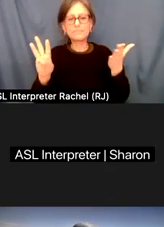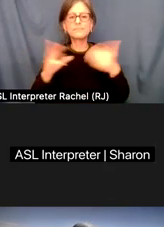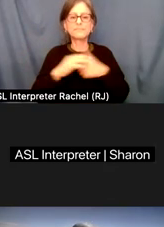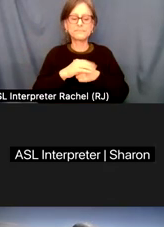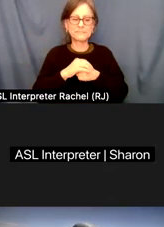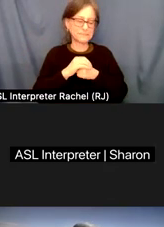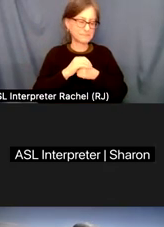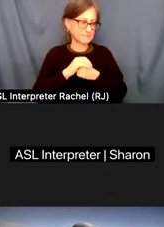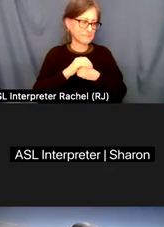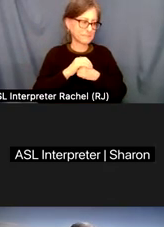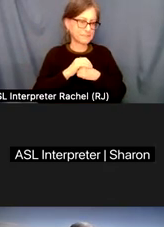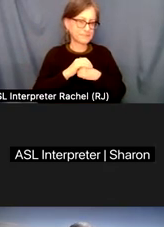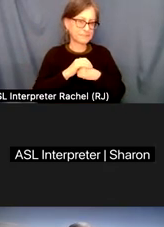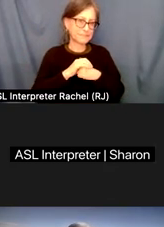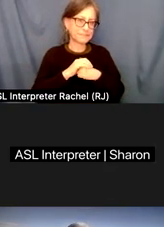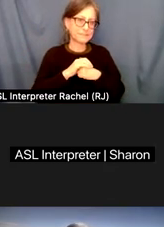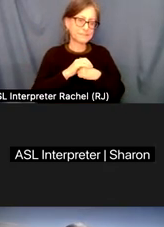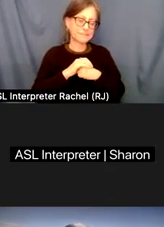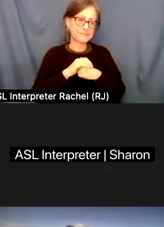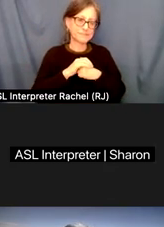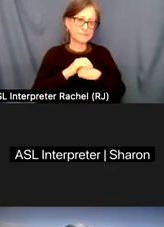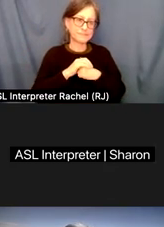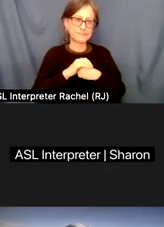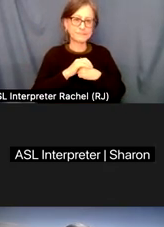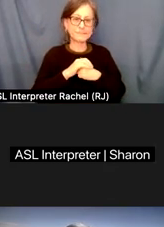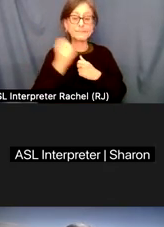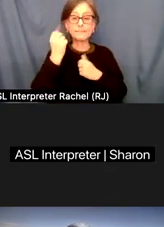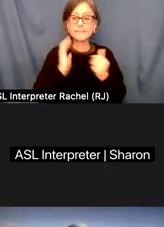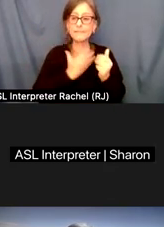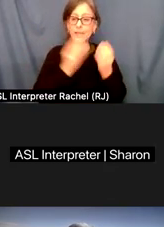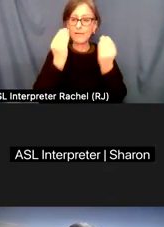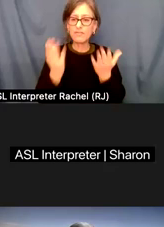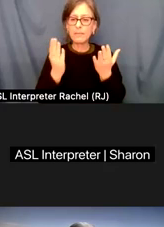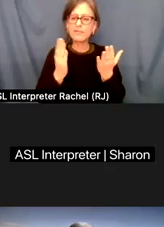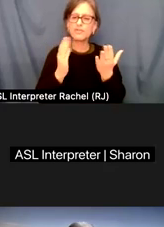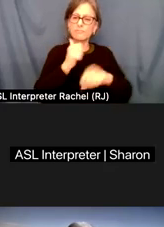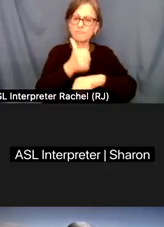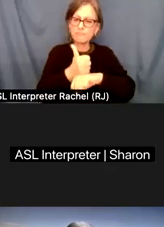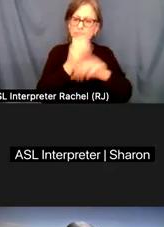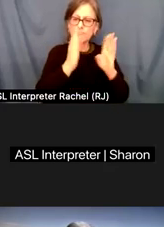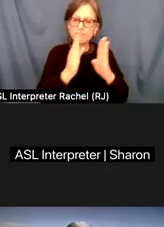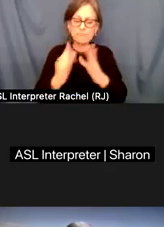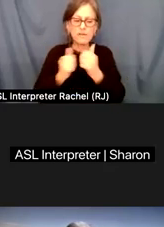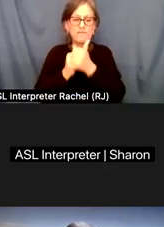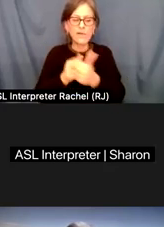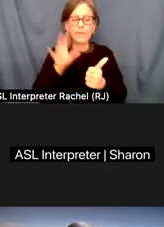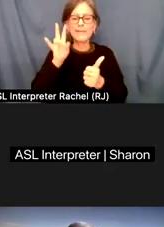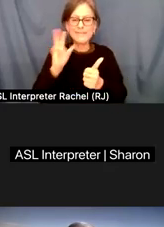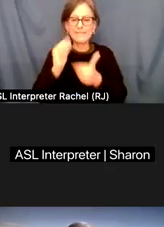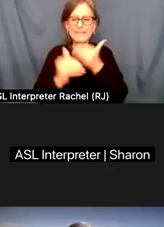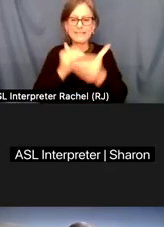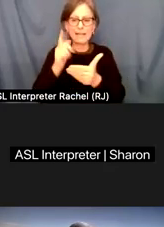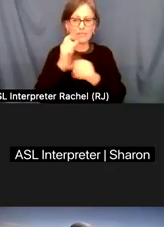earthquakecountry.org/calendar. All right, so all of our information is organized according to the 7 steps to earthquake